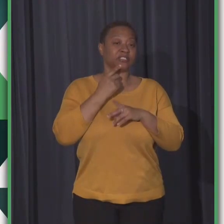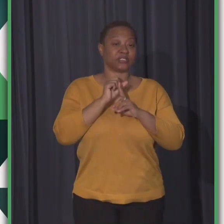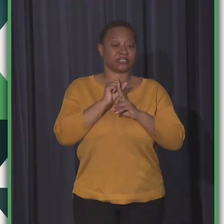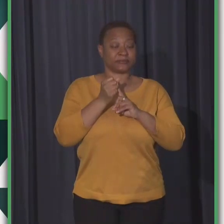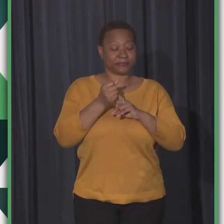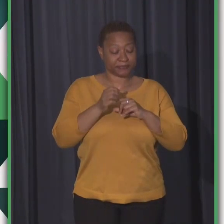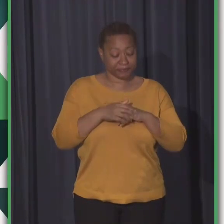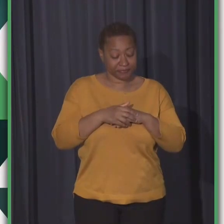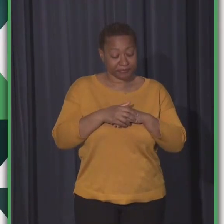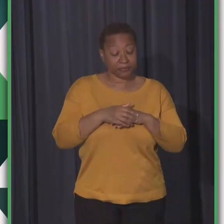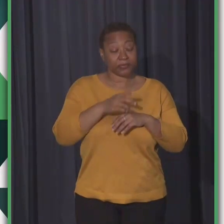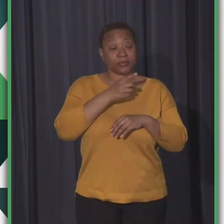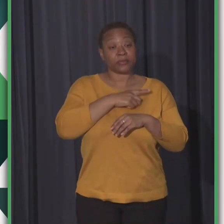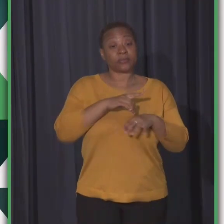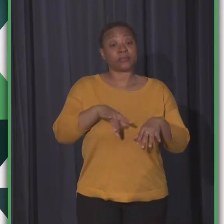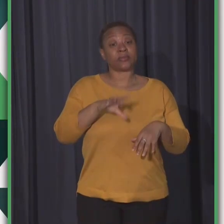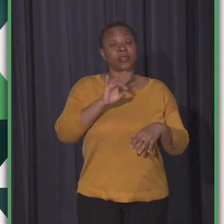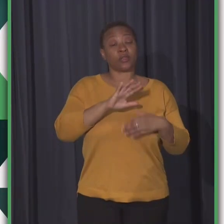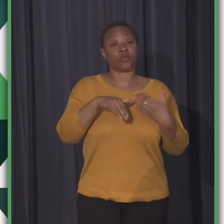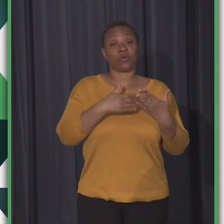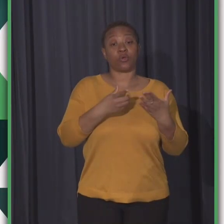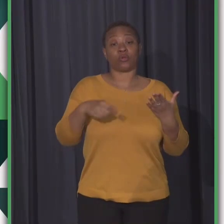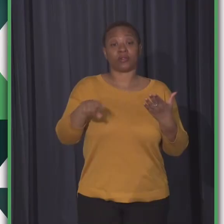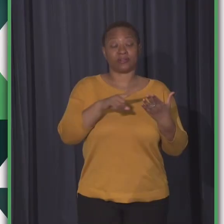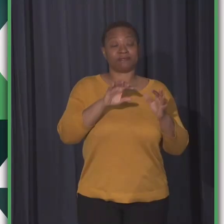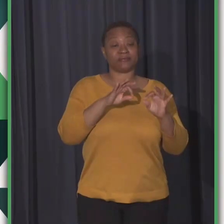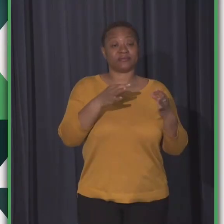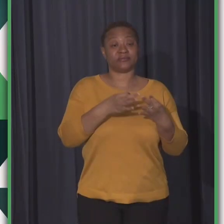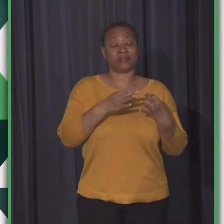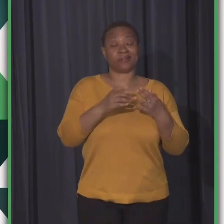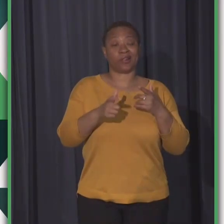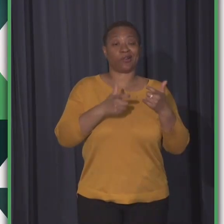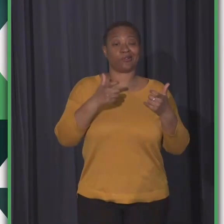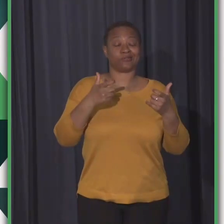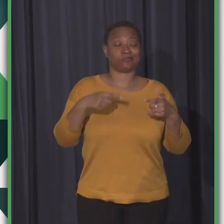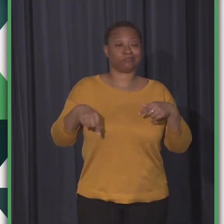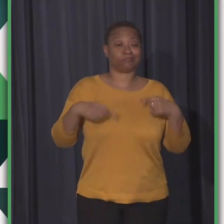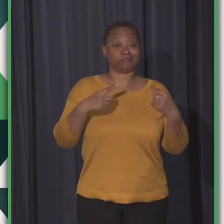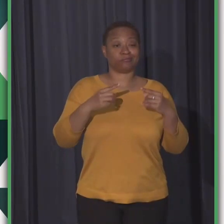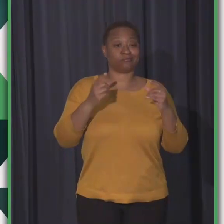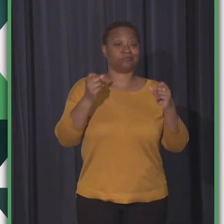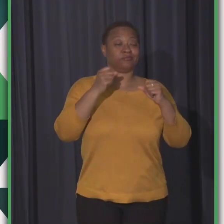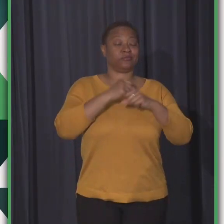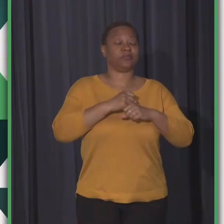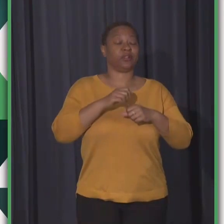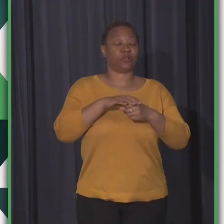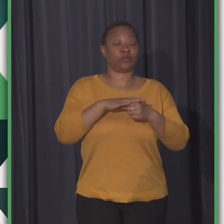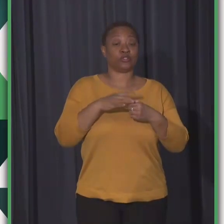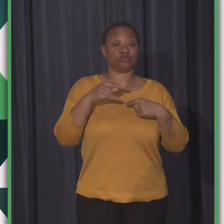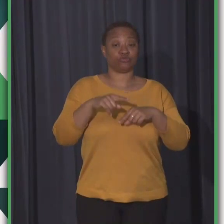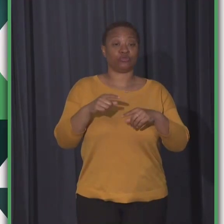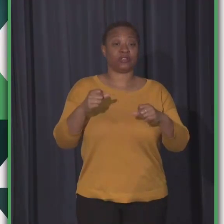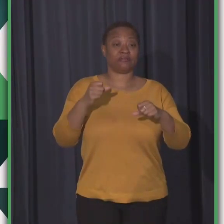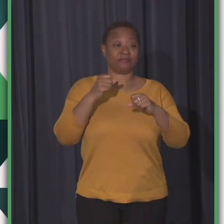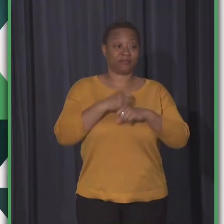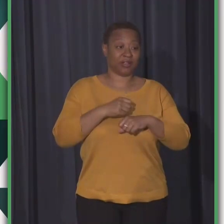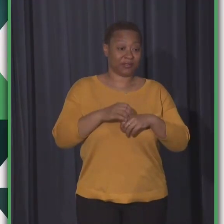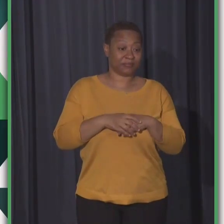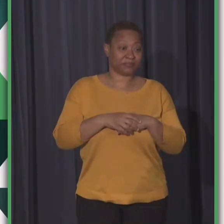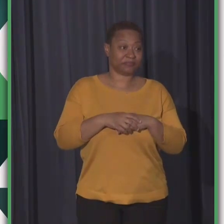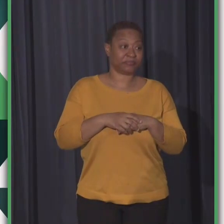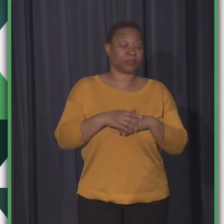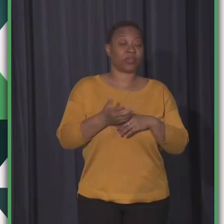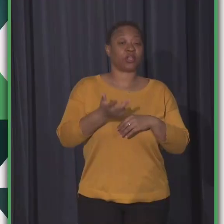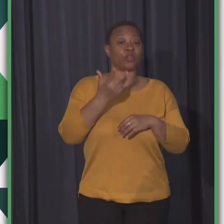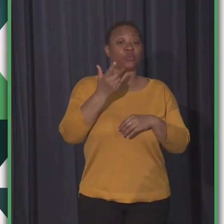conditions. Detectives determined that all the victims were related and got into a large fight at the location. During the fight,